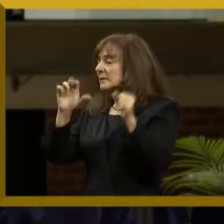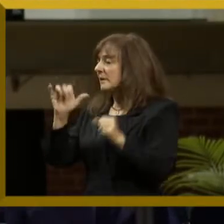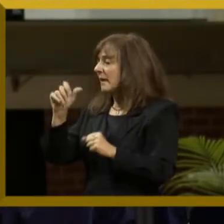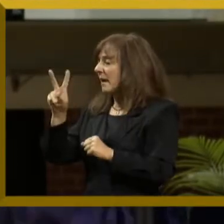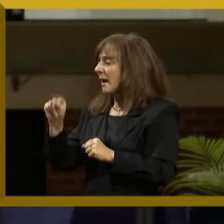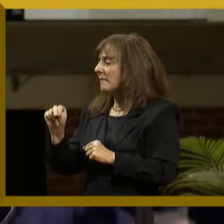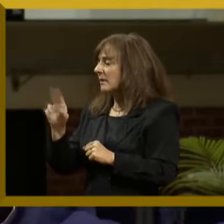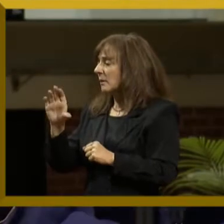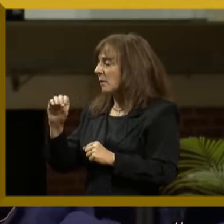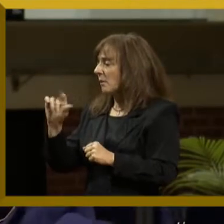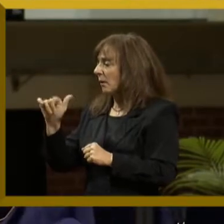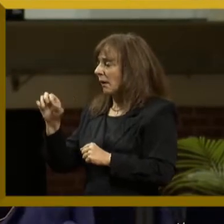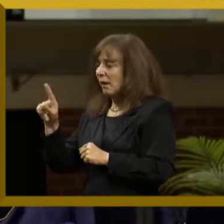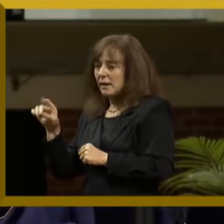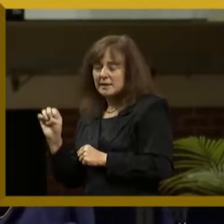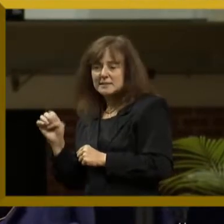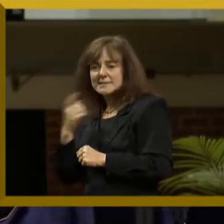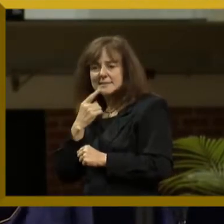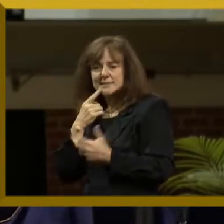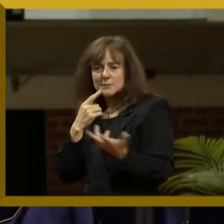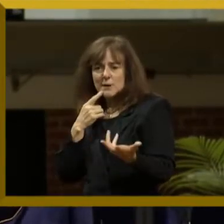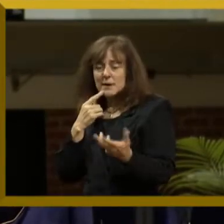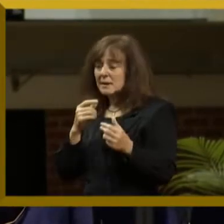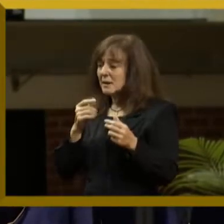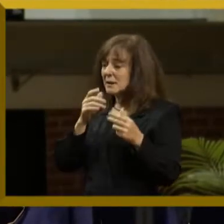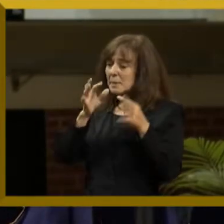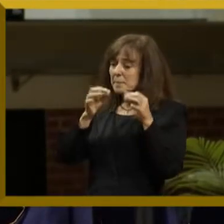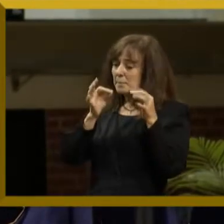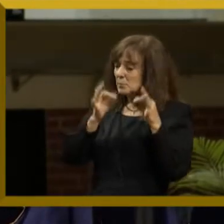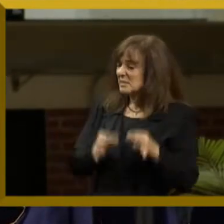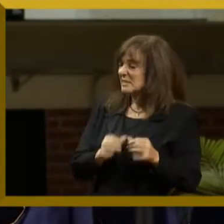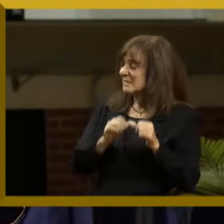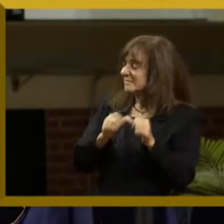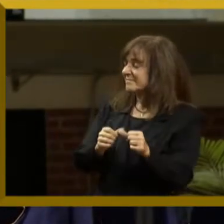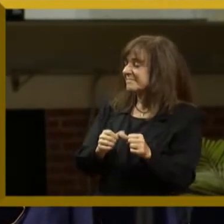said, persistence and determination alone are omnipotent.